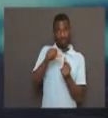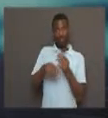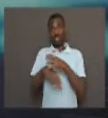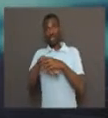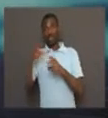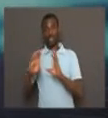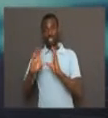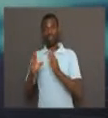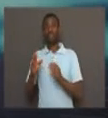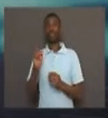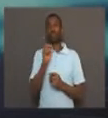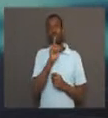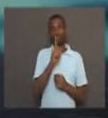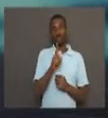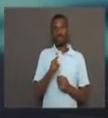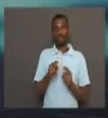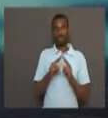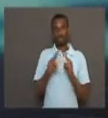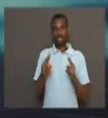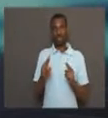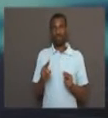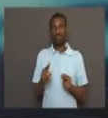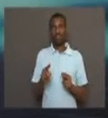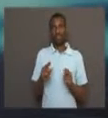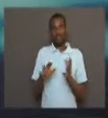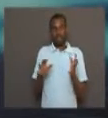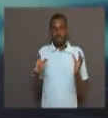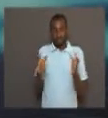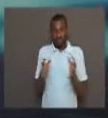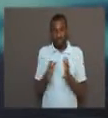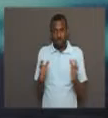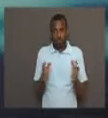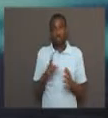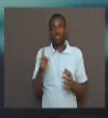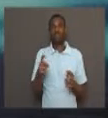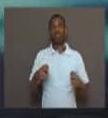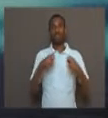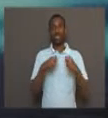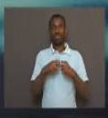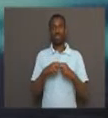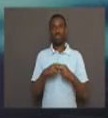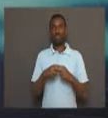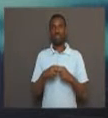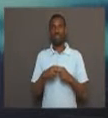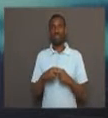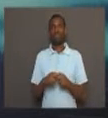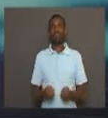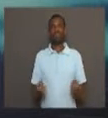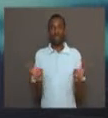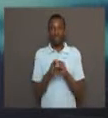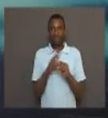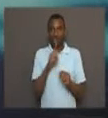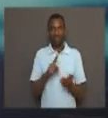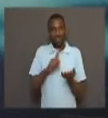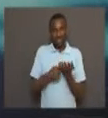a cloud-like composition of electrons, so they are measured